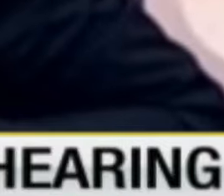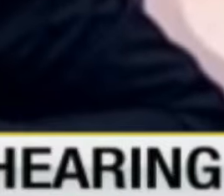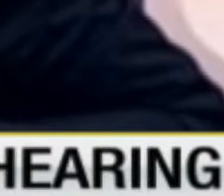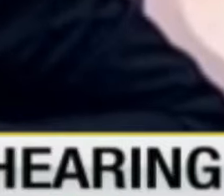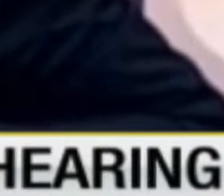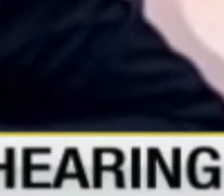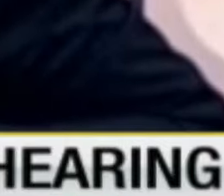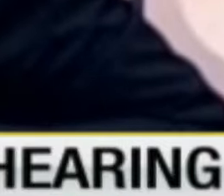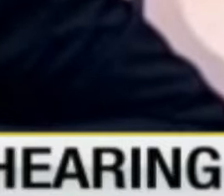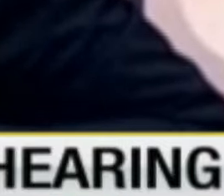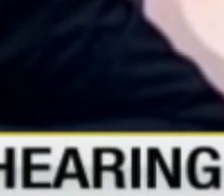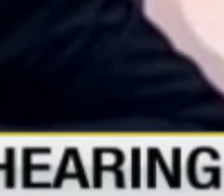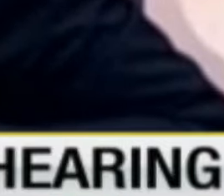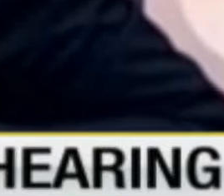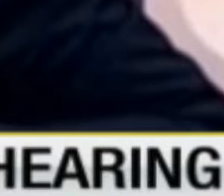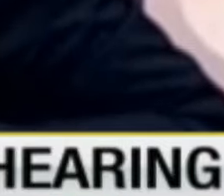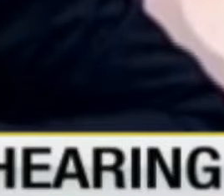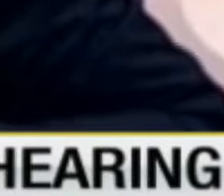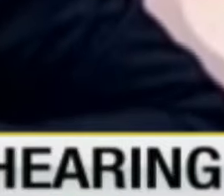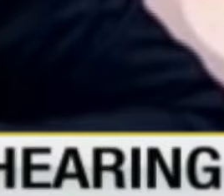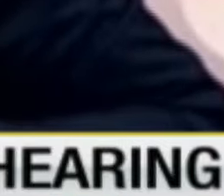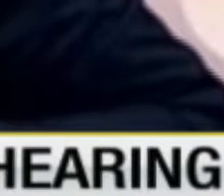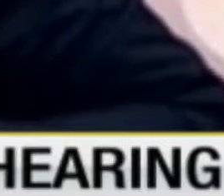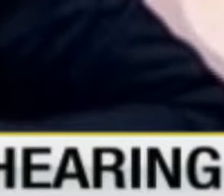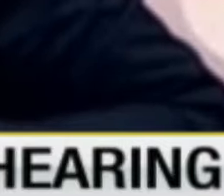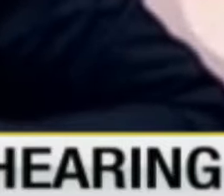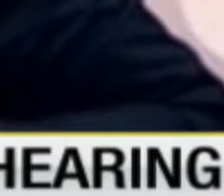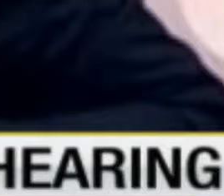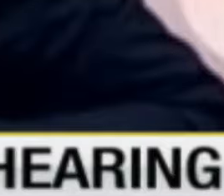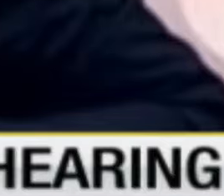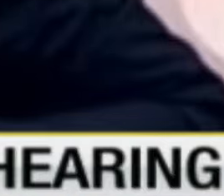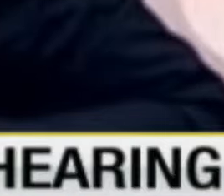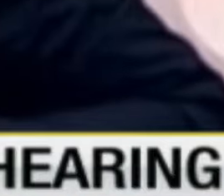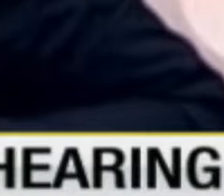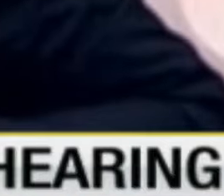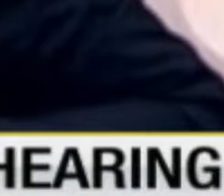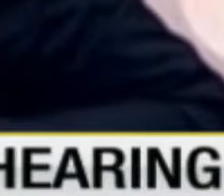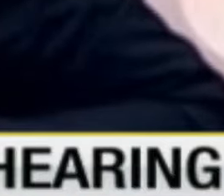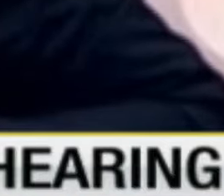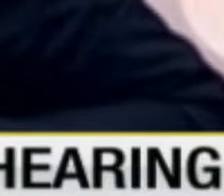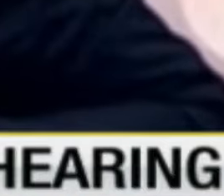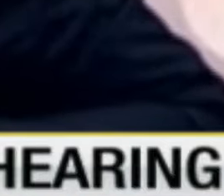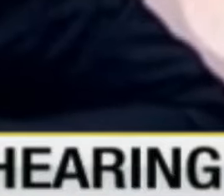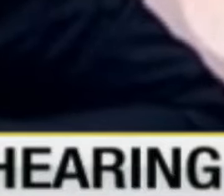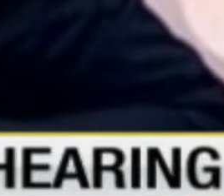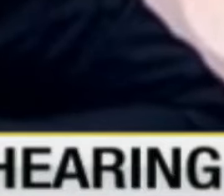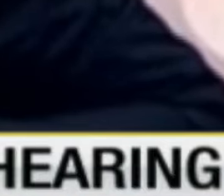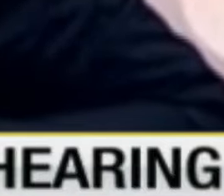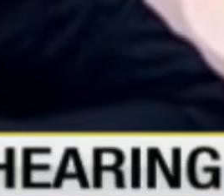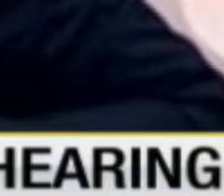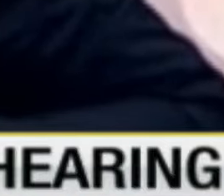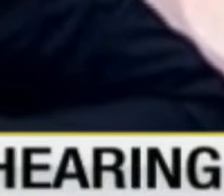How is the Meru County Assembly expected to exercise its oversight role if summons,